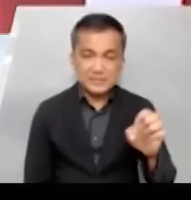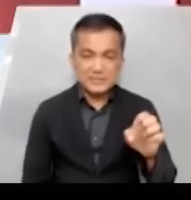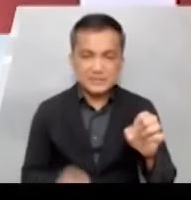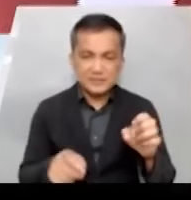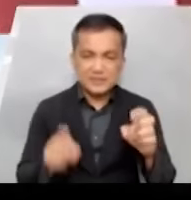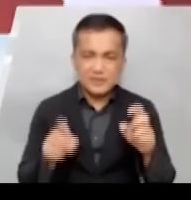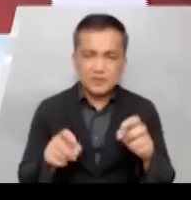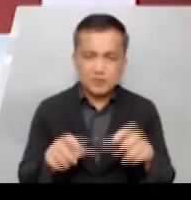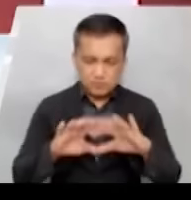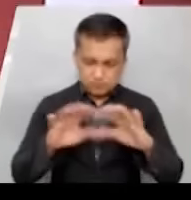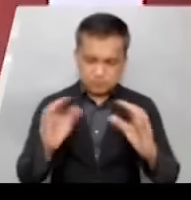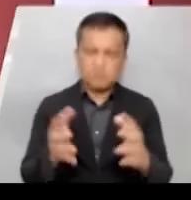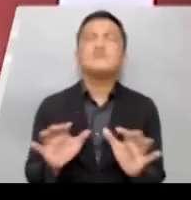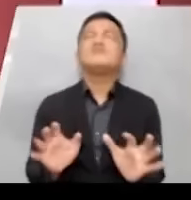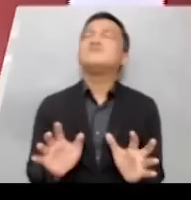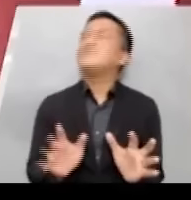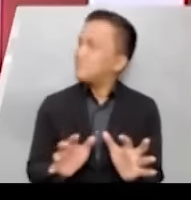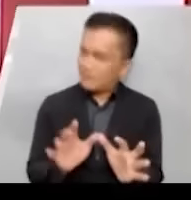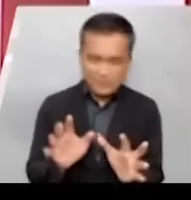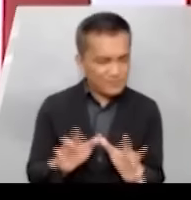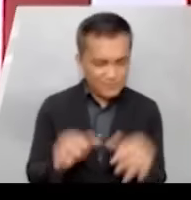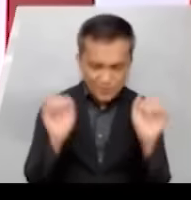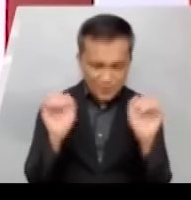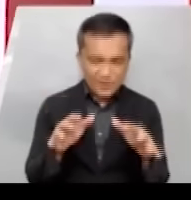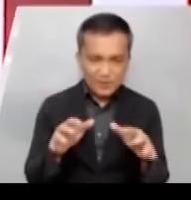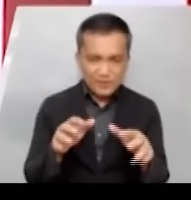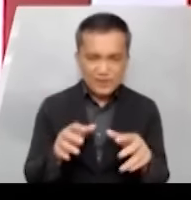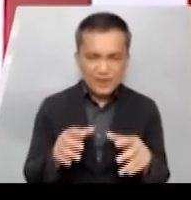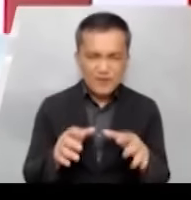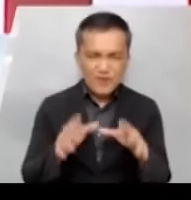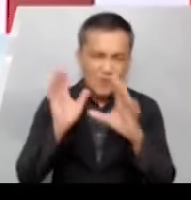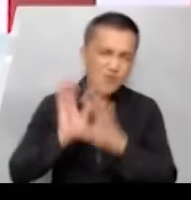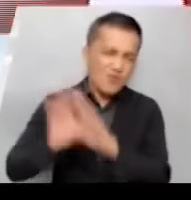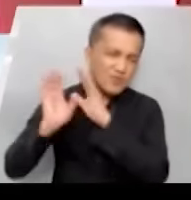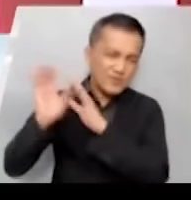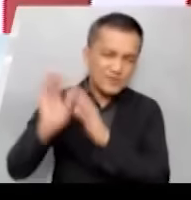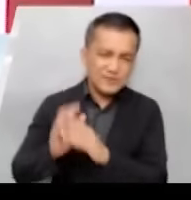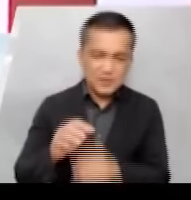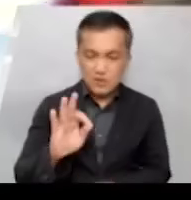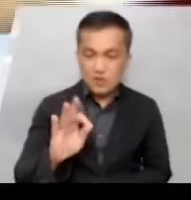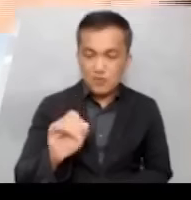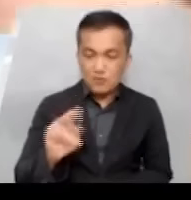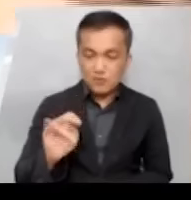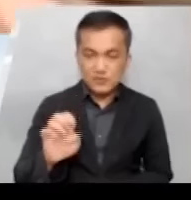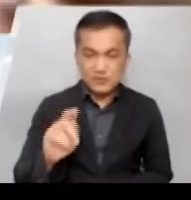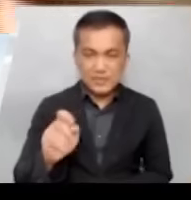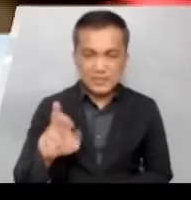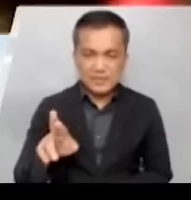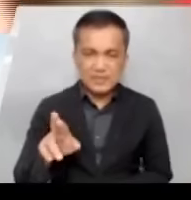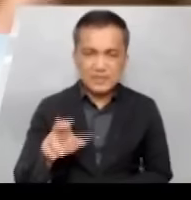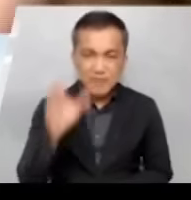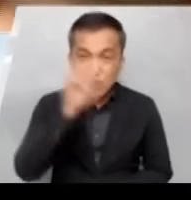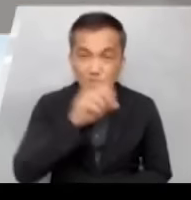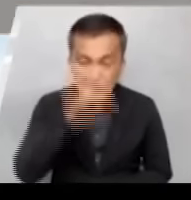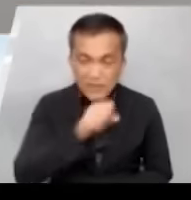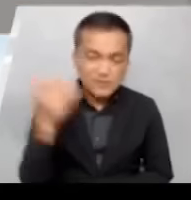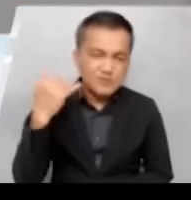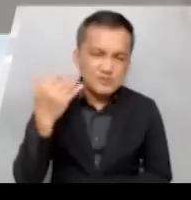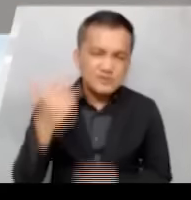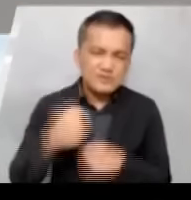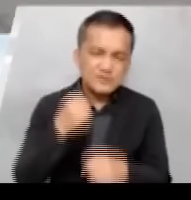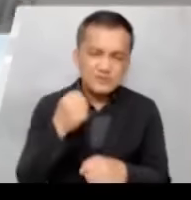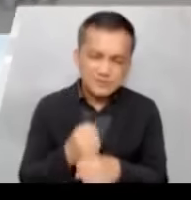I decided to go vintage. So ito yung mga fortune teller nung lumang panahon. Gayun din sina Olympic double gold